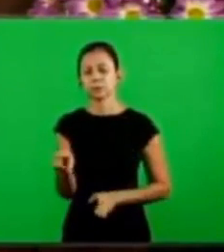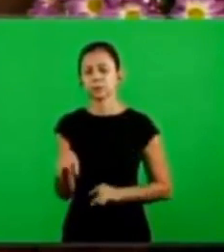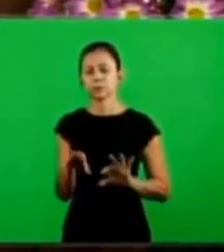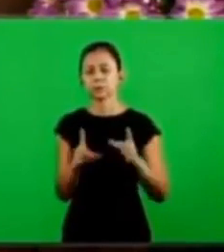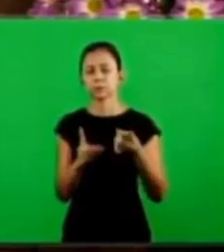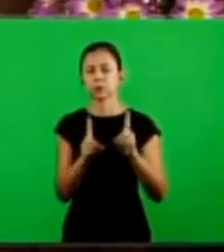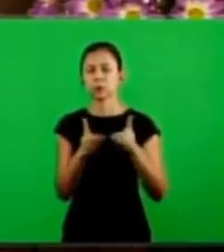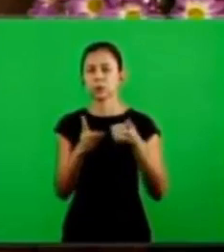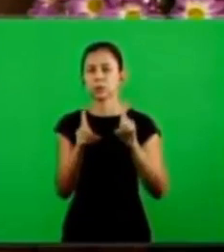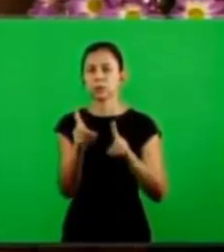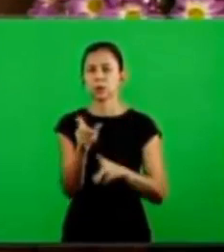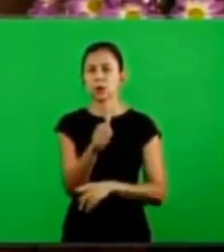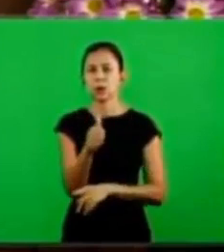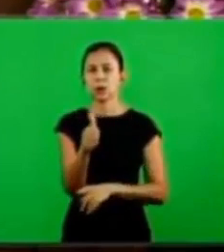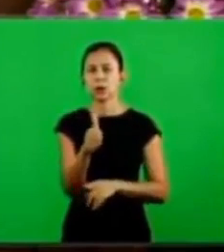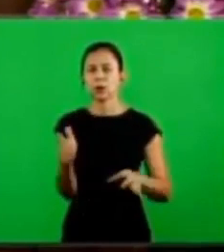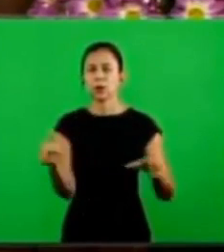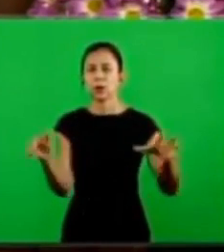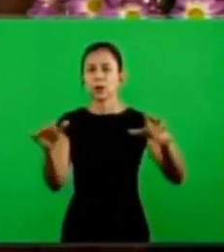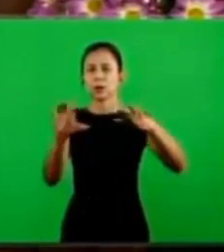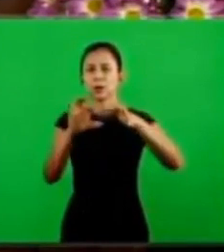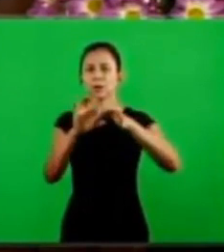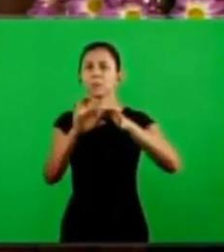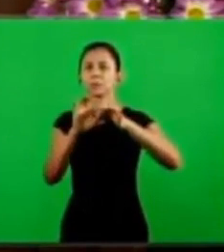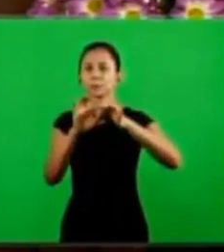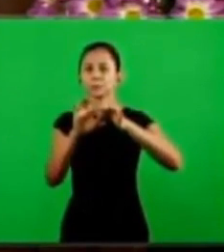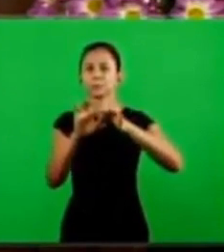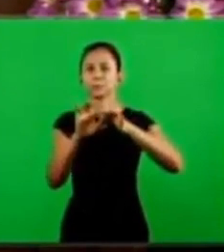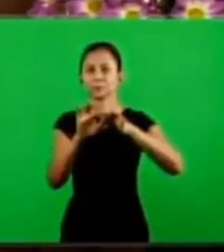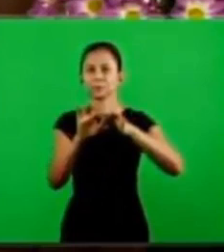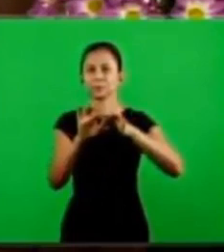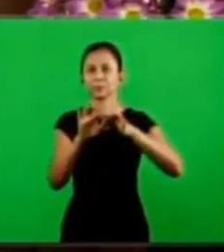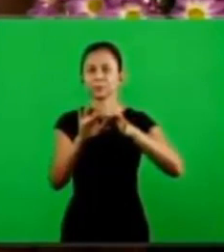for the disciples, so they can have fellowship.